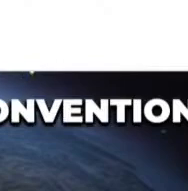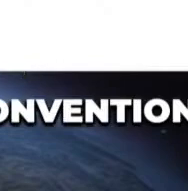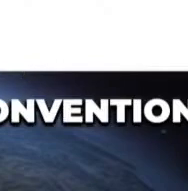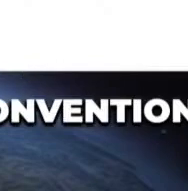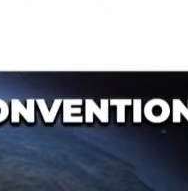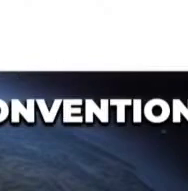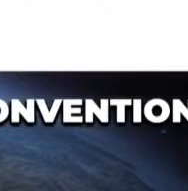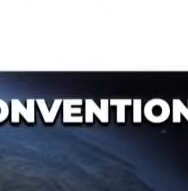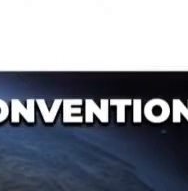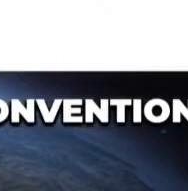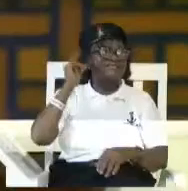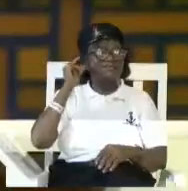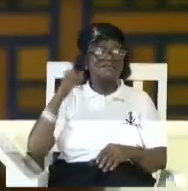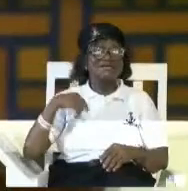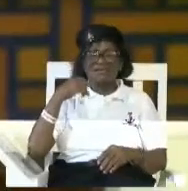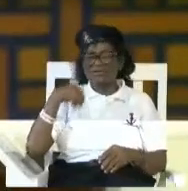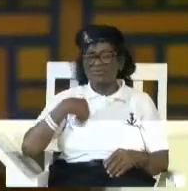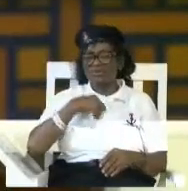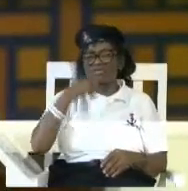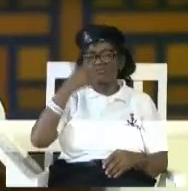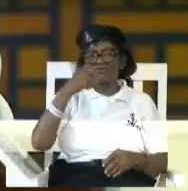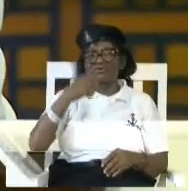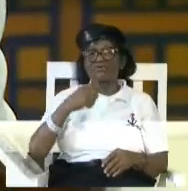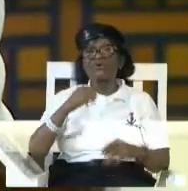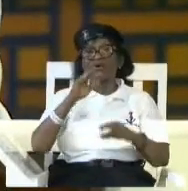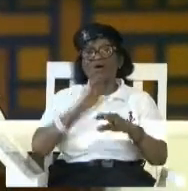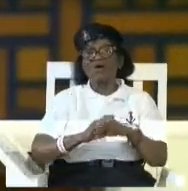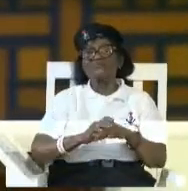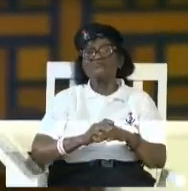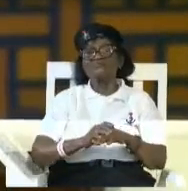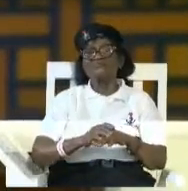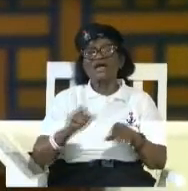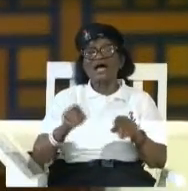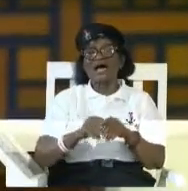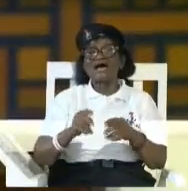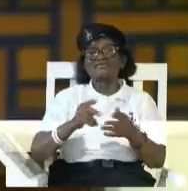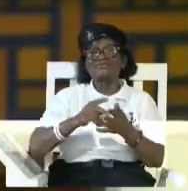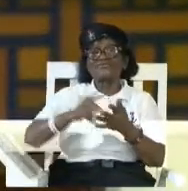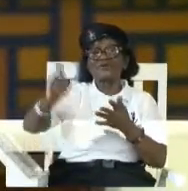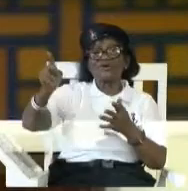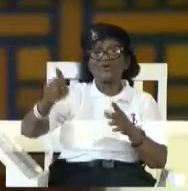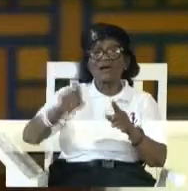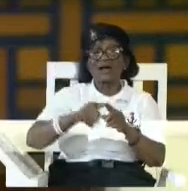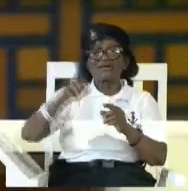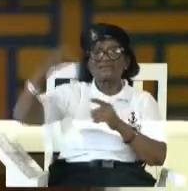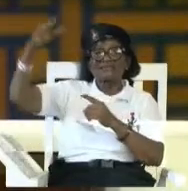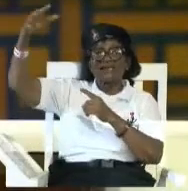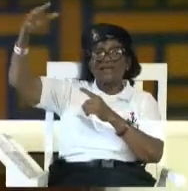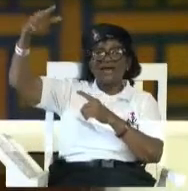Yesterday we spoke on as pure as light.